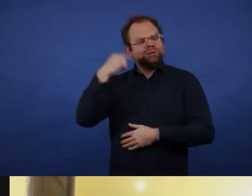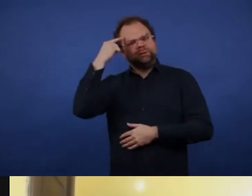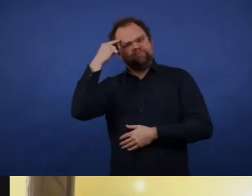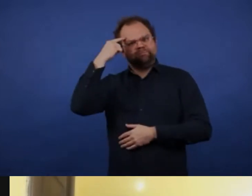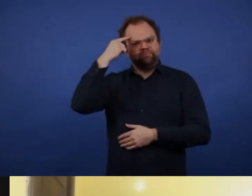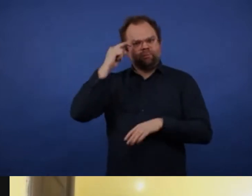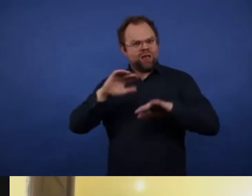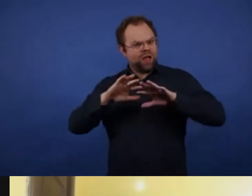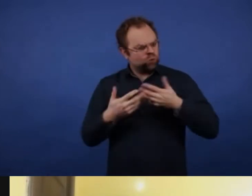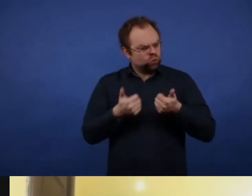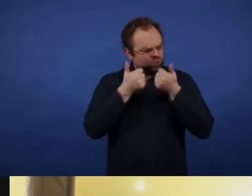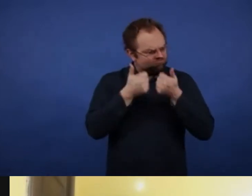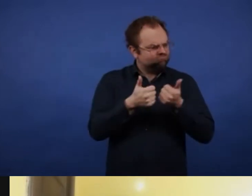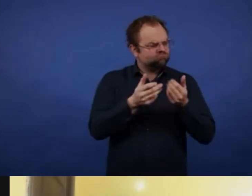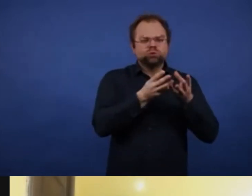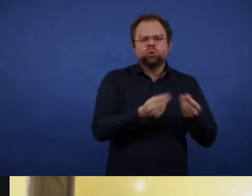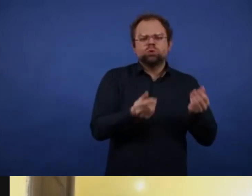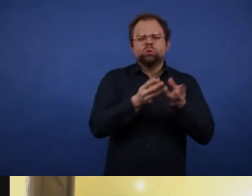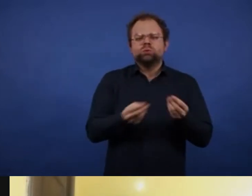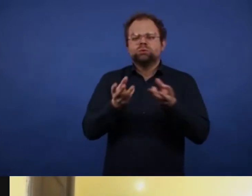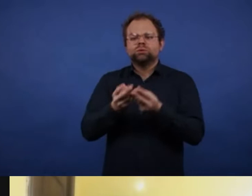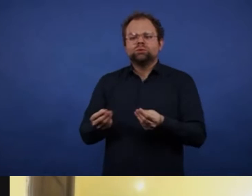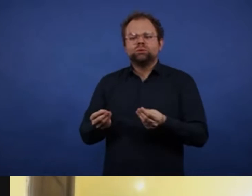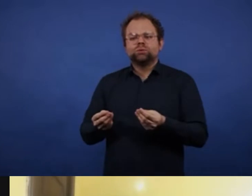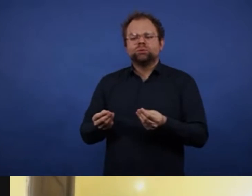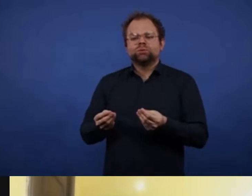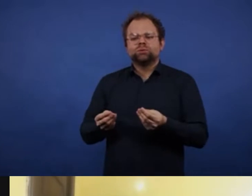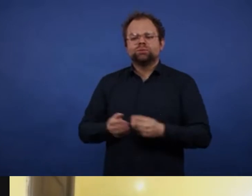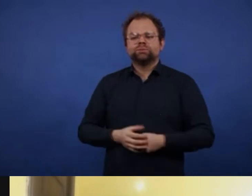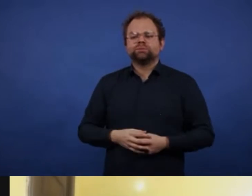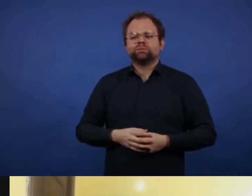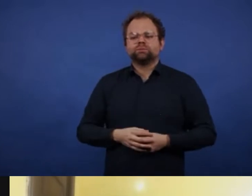MENA or Europe group. As